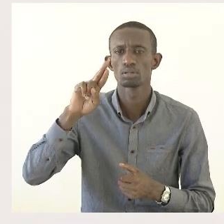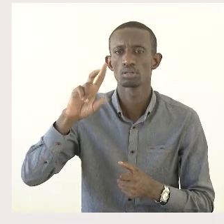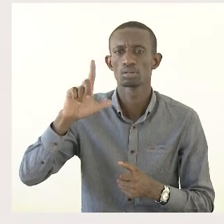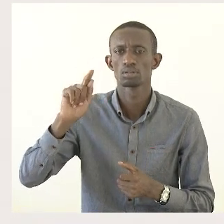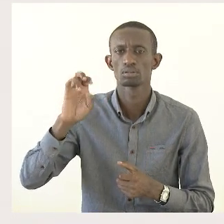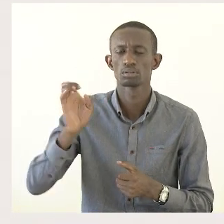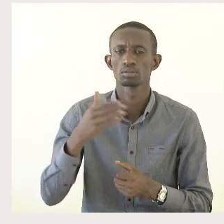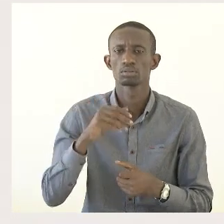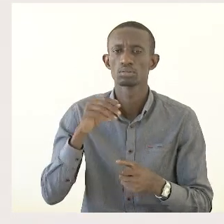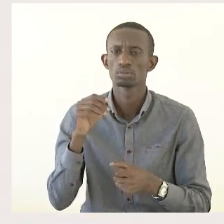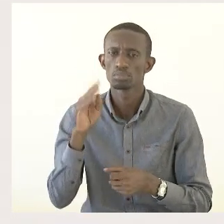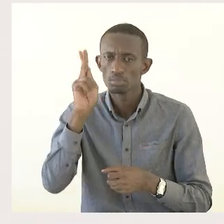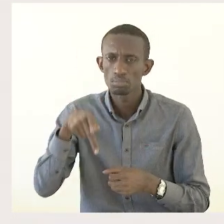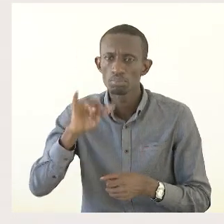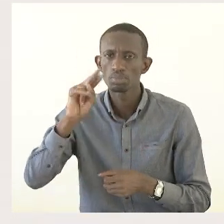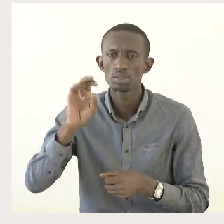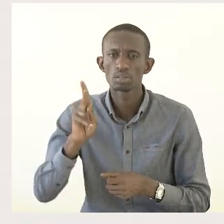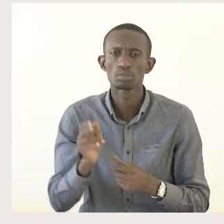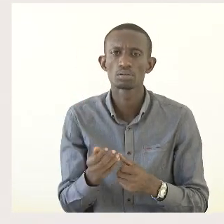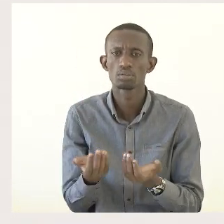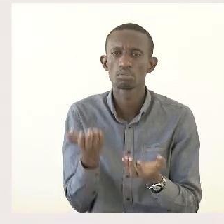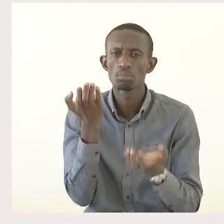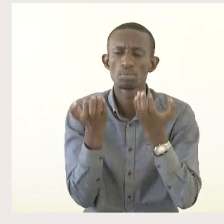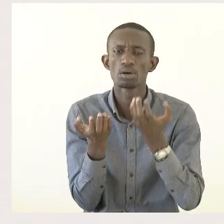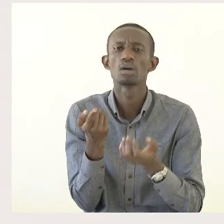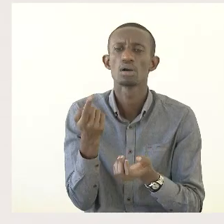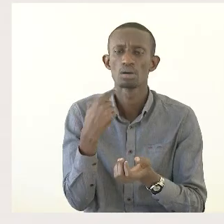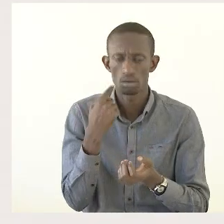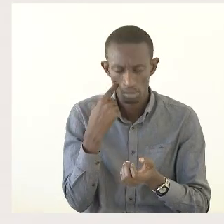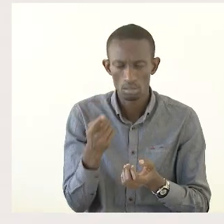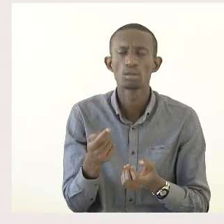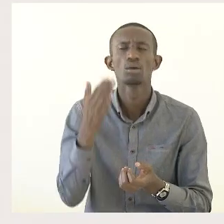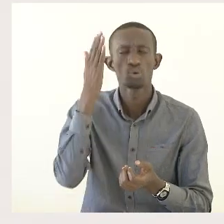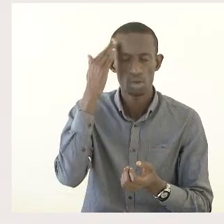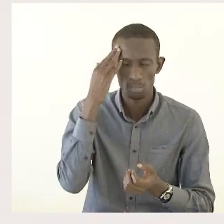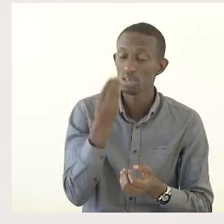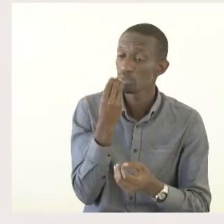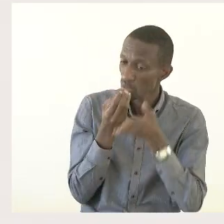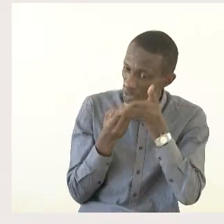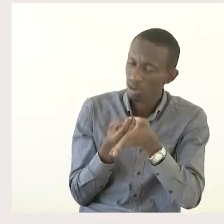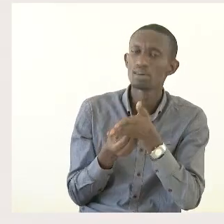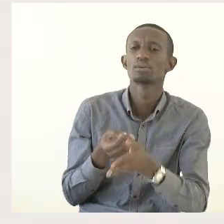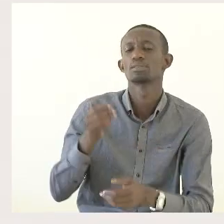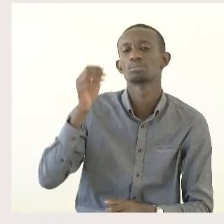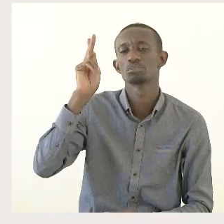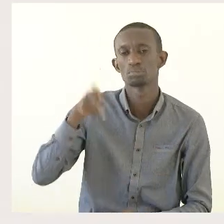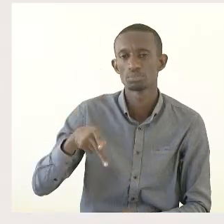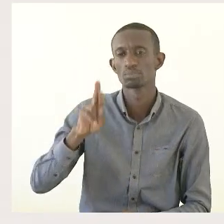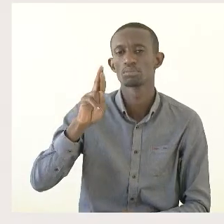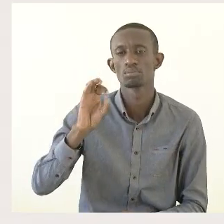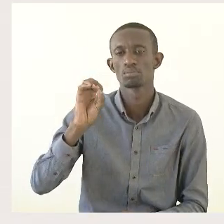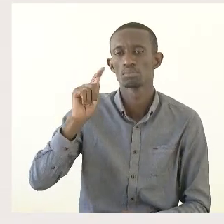one obviously confirms that my food sample contains proteins. That's what is written